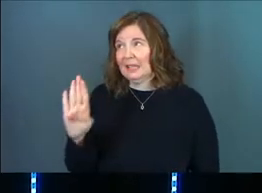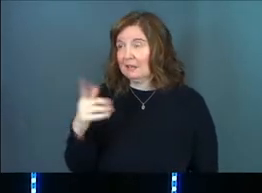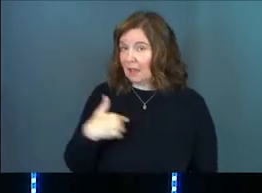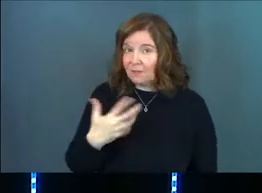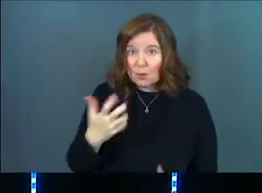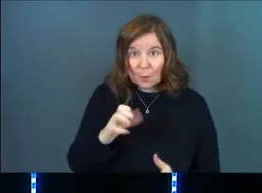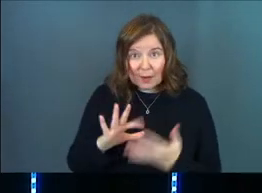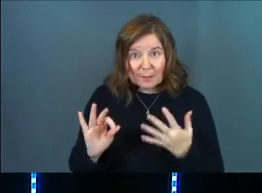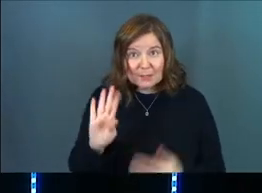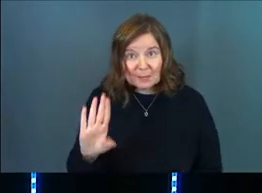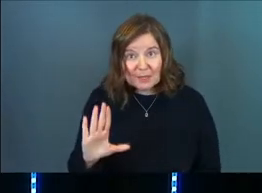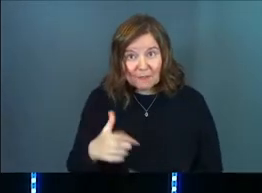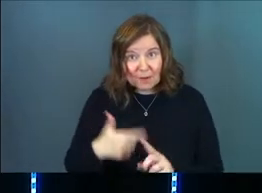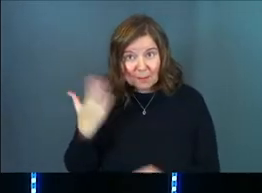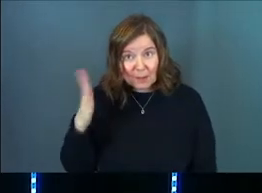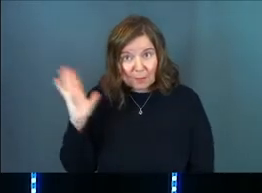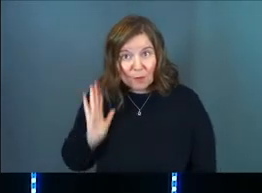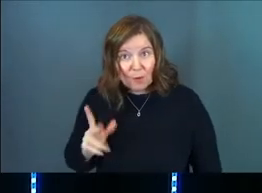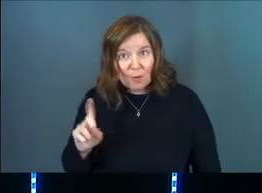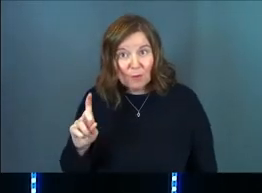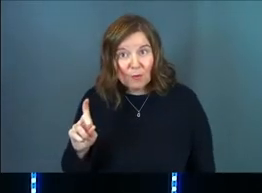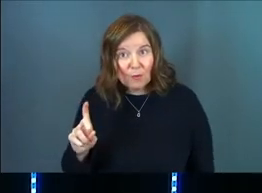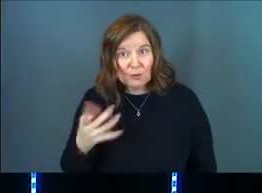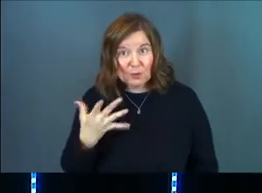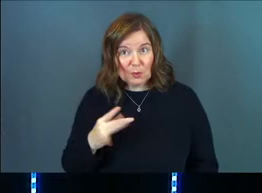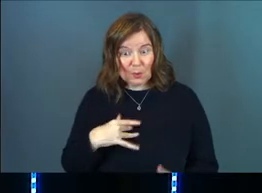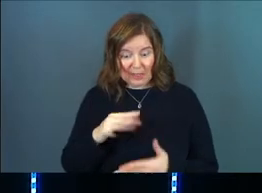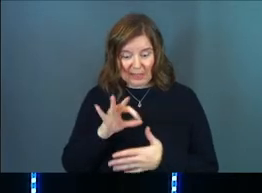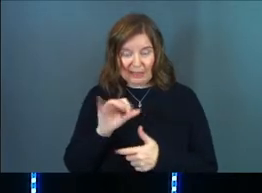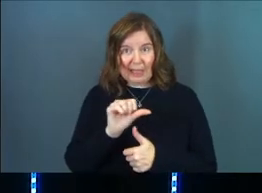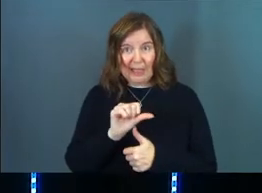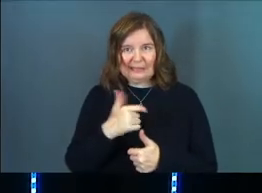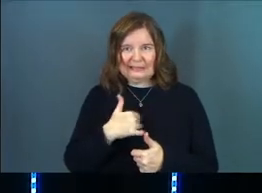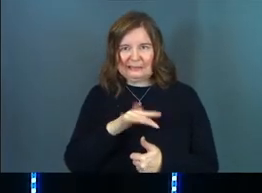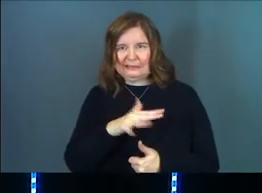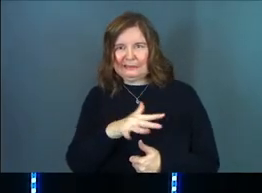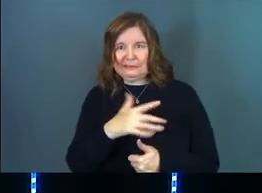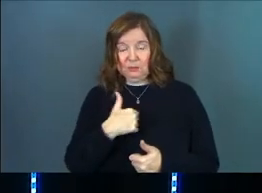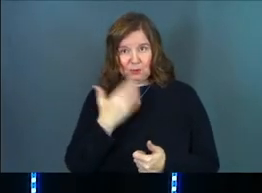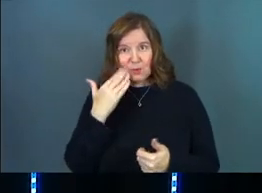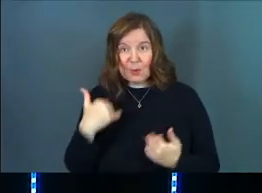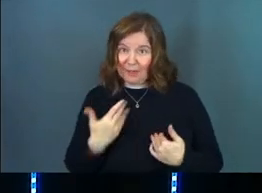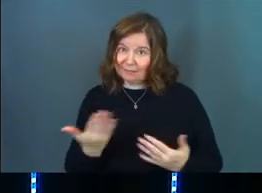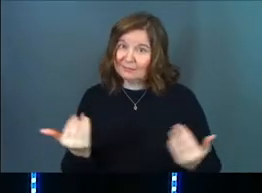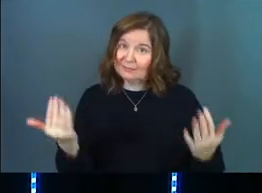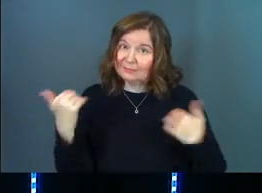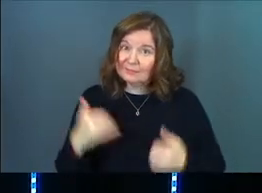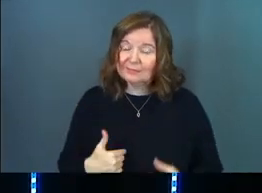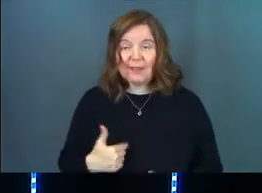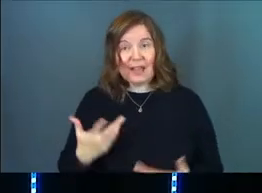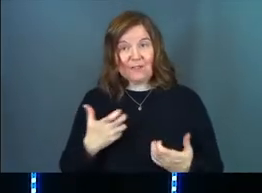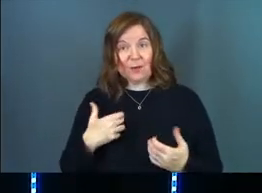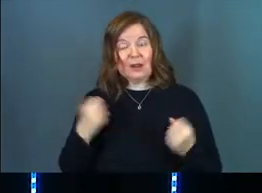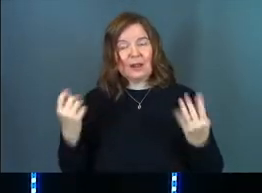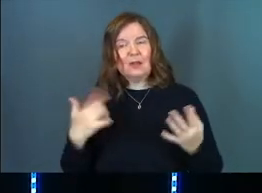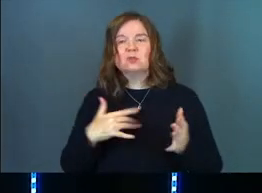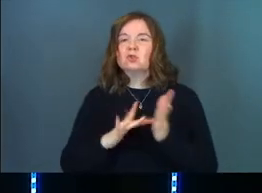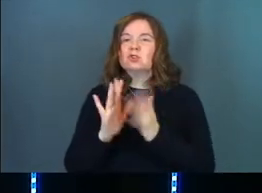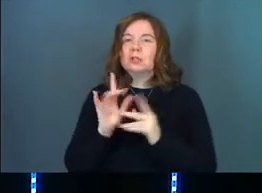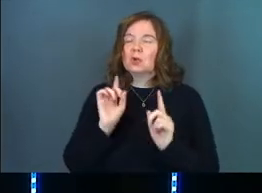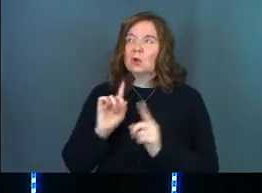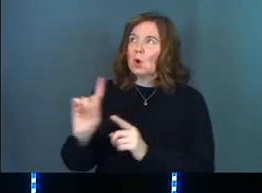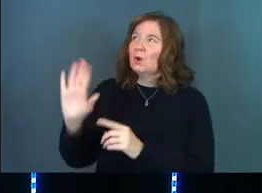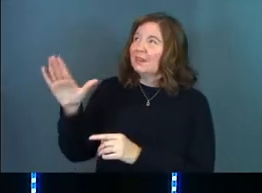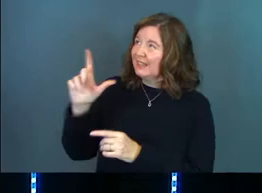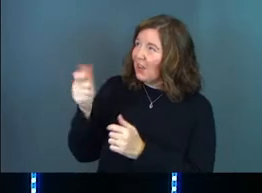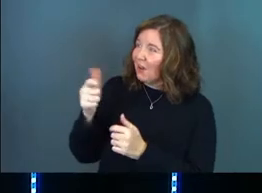Have you ever wanted option B from God? Come on, you know you have. I've wanted it a lot. So Jesus goes